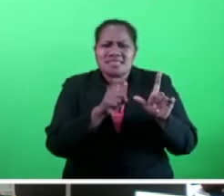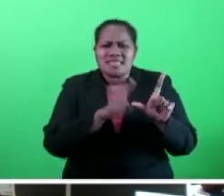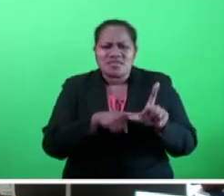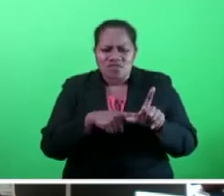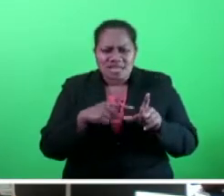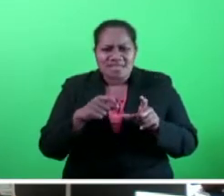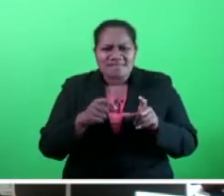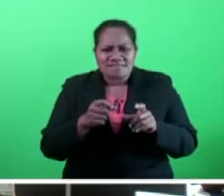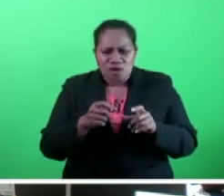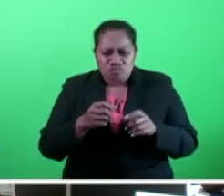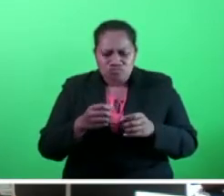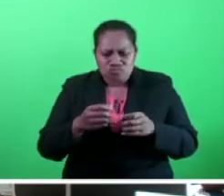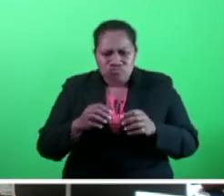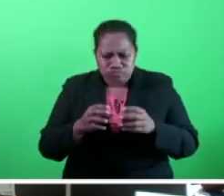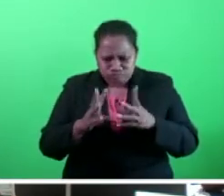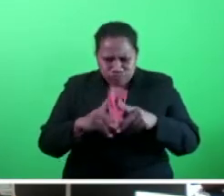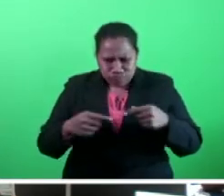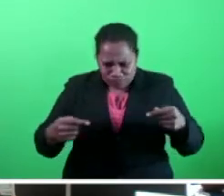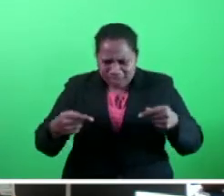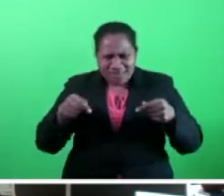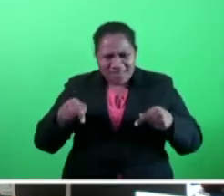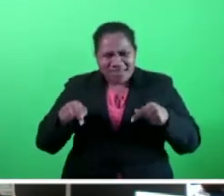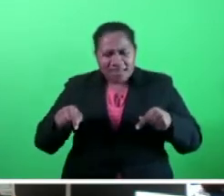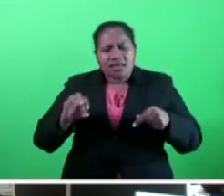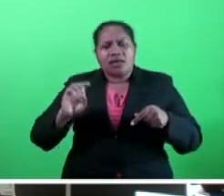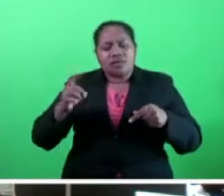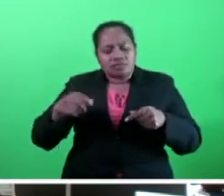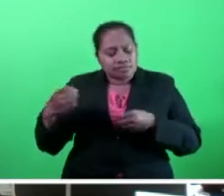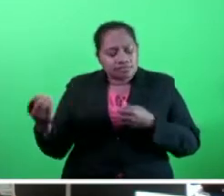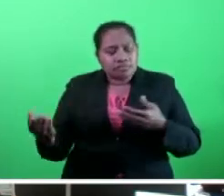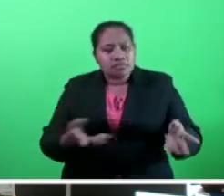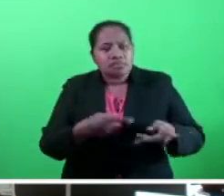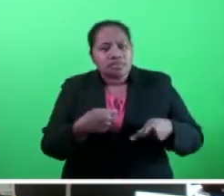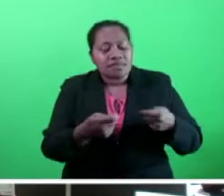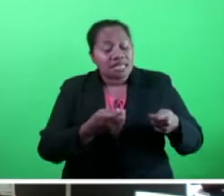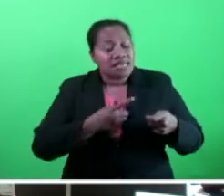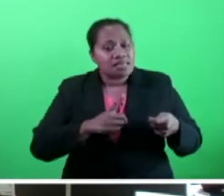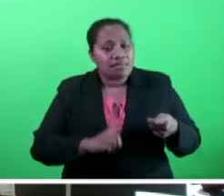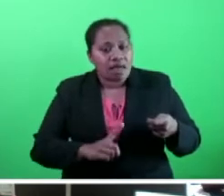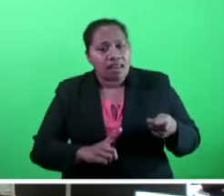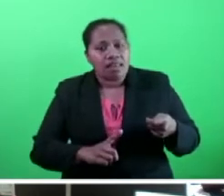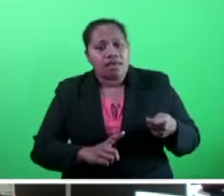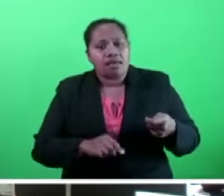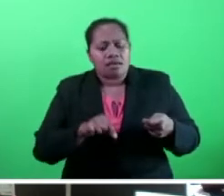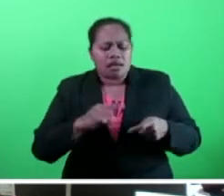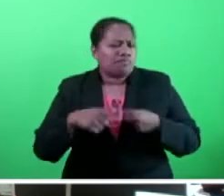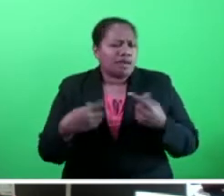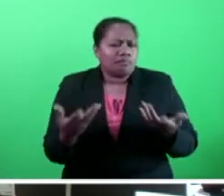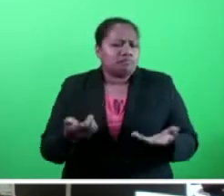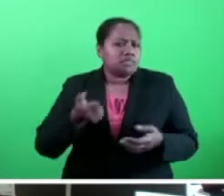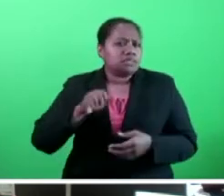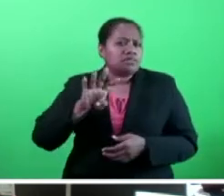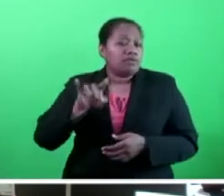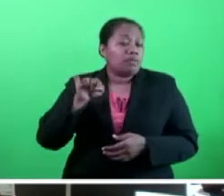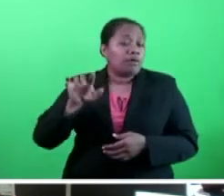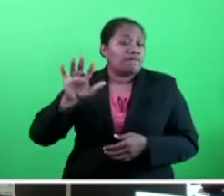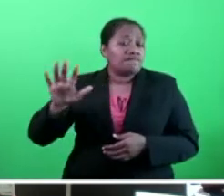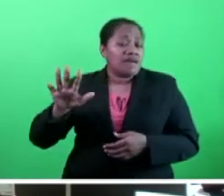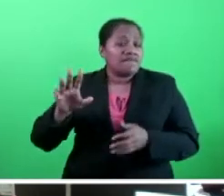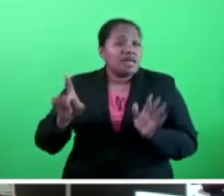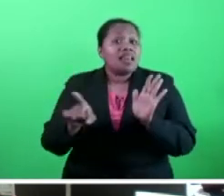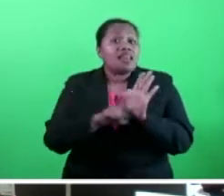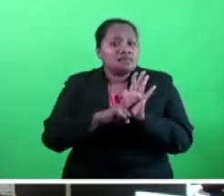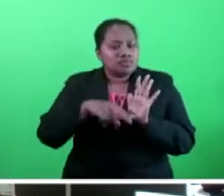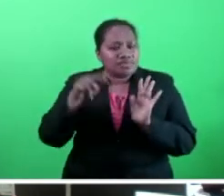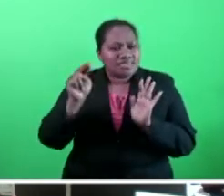approximately 75% of the Fiji's entire dairy market demand. About 64.5 million litres of milk is